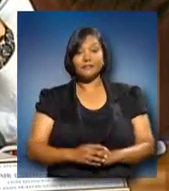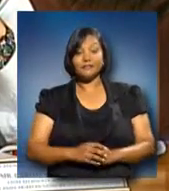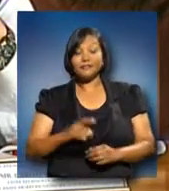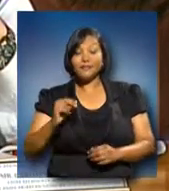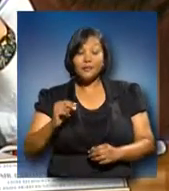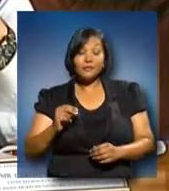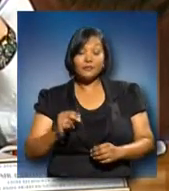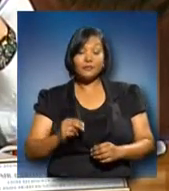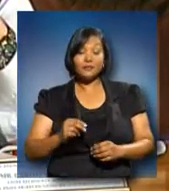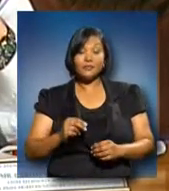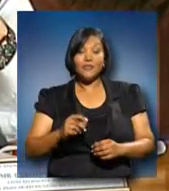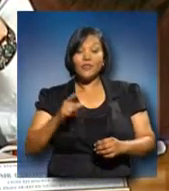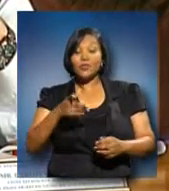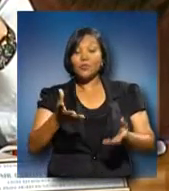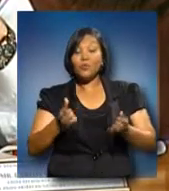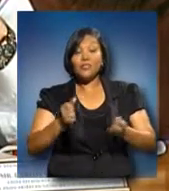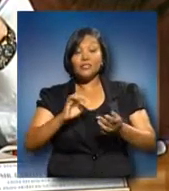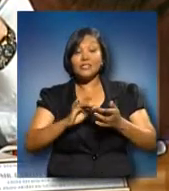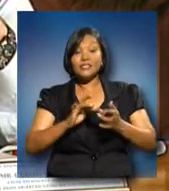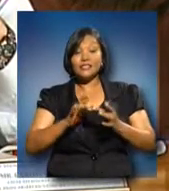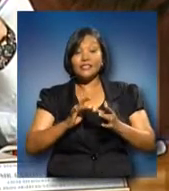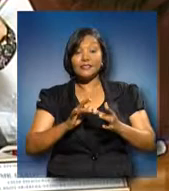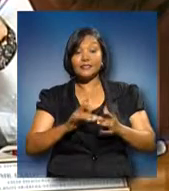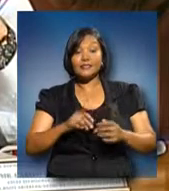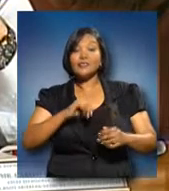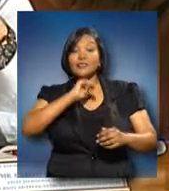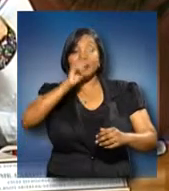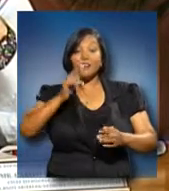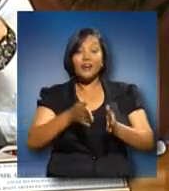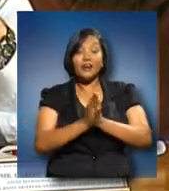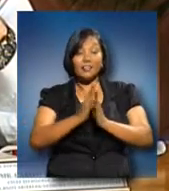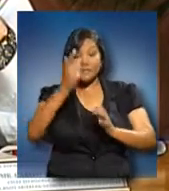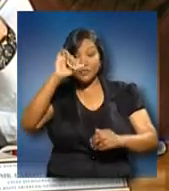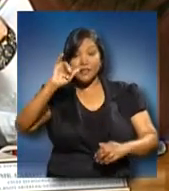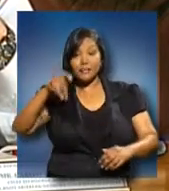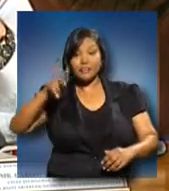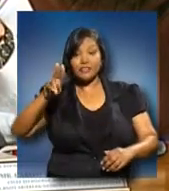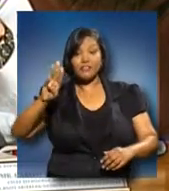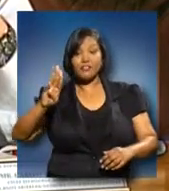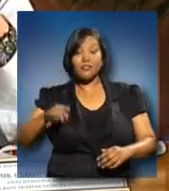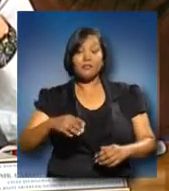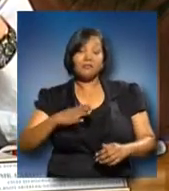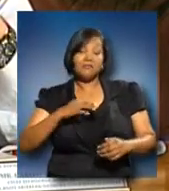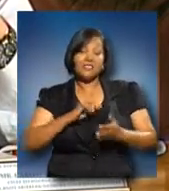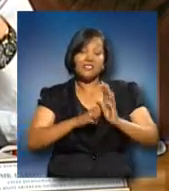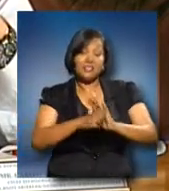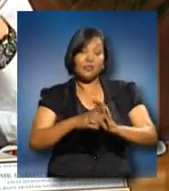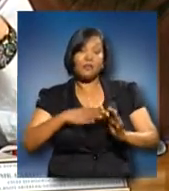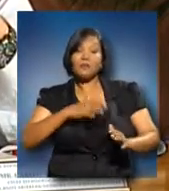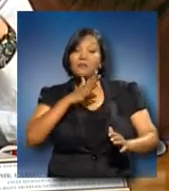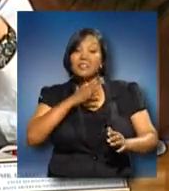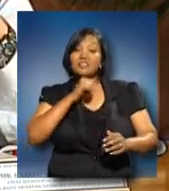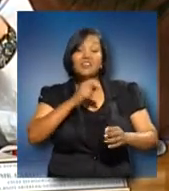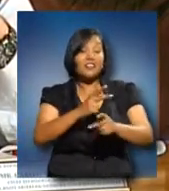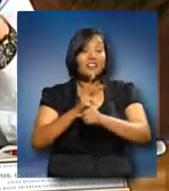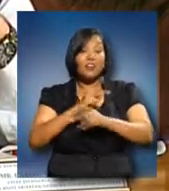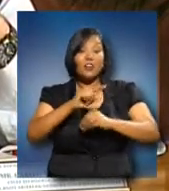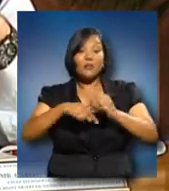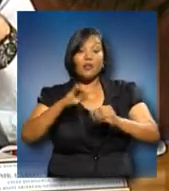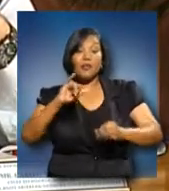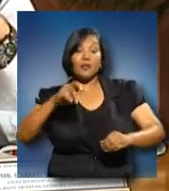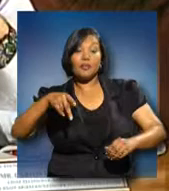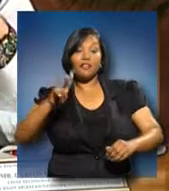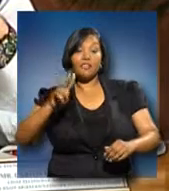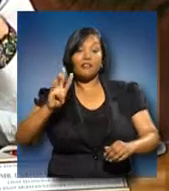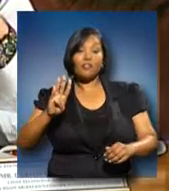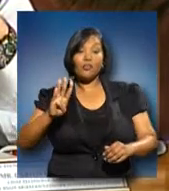Okay, you buy internet access. You never asked for IPv4. Actually, my mother doesn't care.